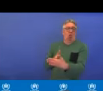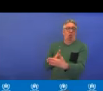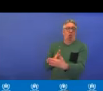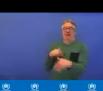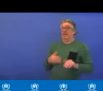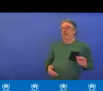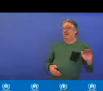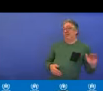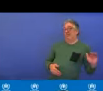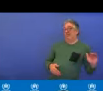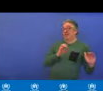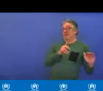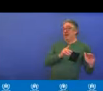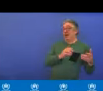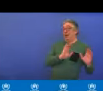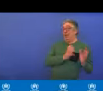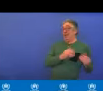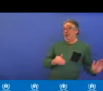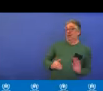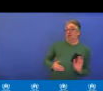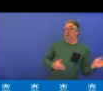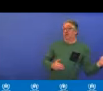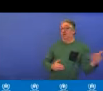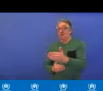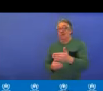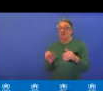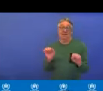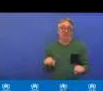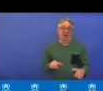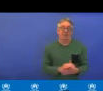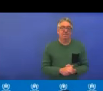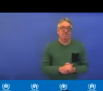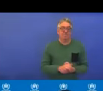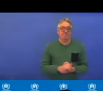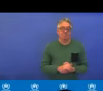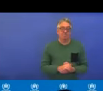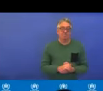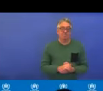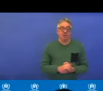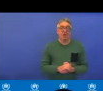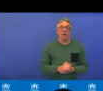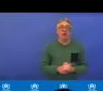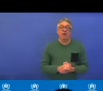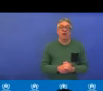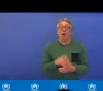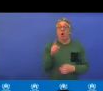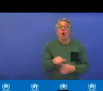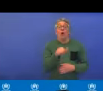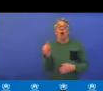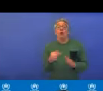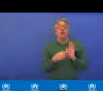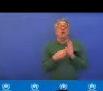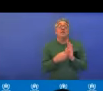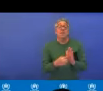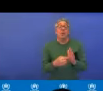Another example, and this is going more broadly to our collaboration and participation with the CRPD, but we've also tried to